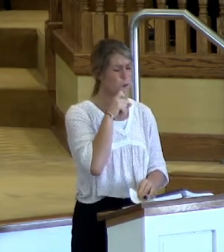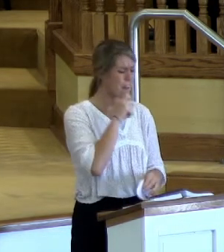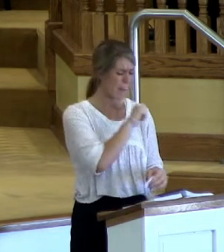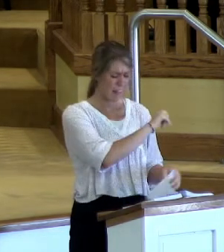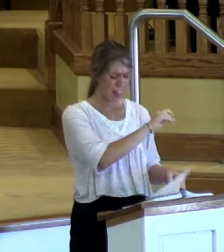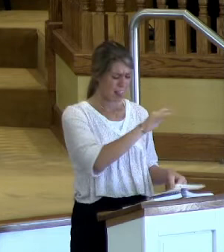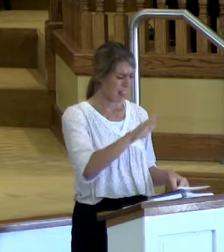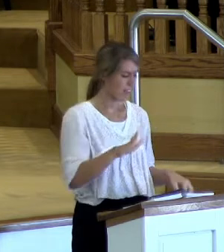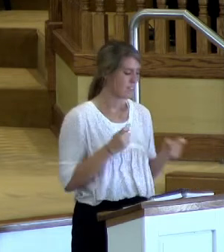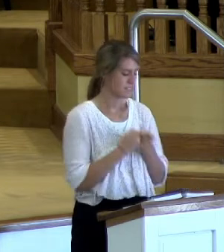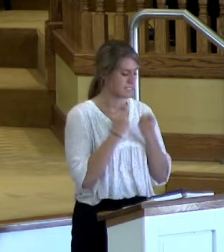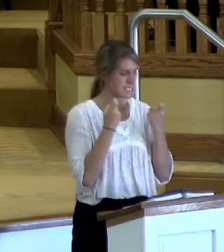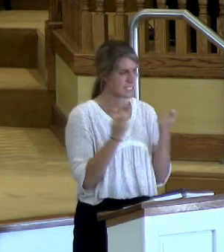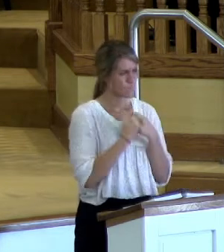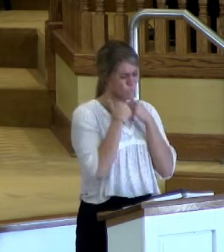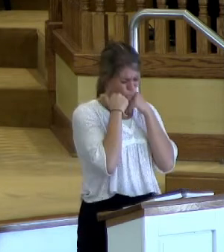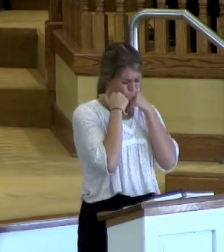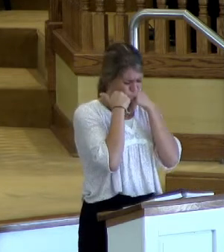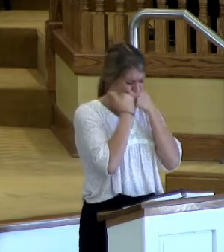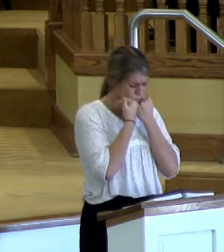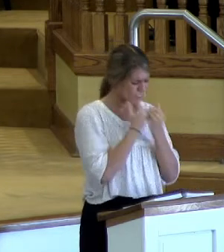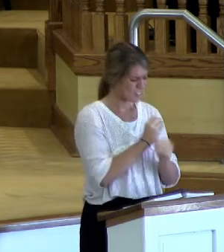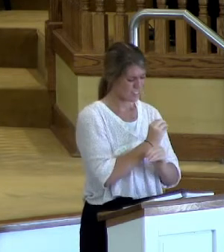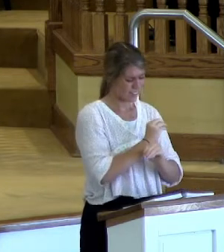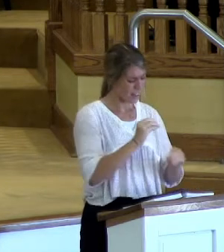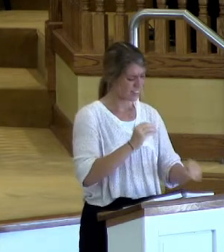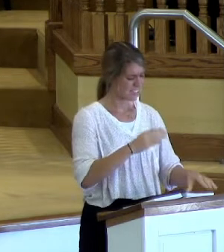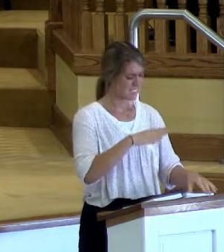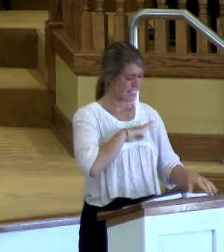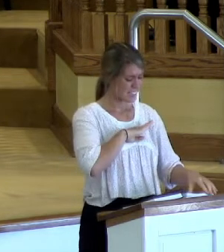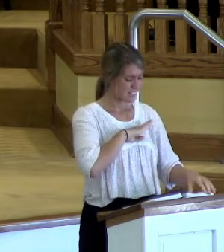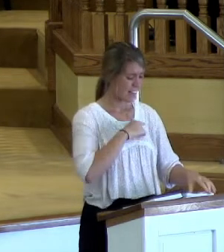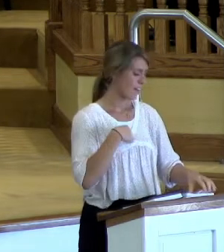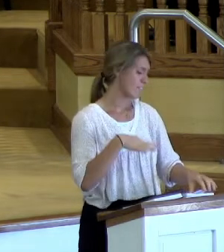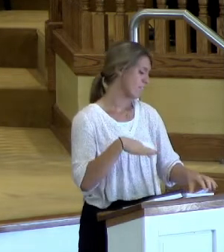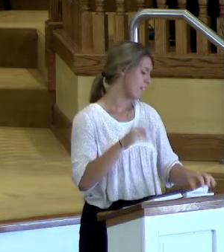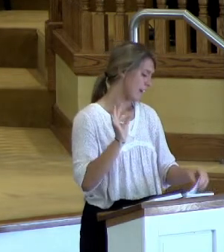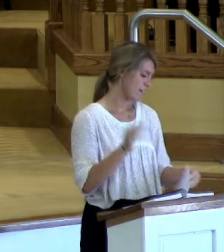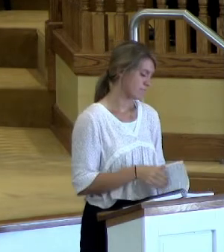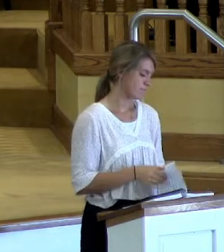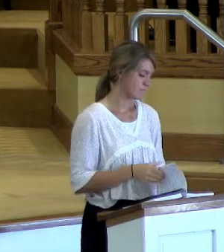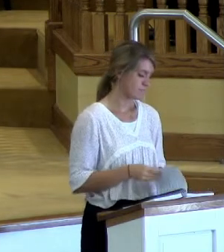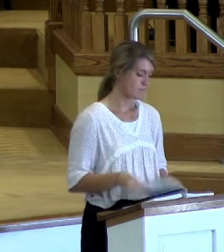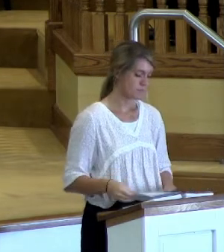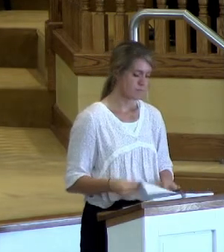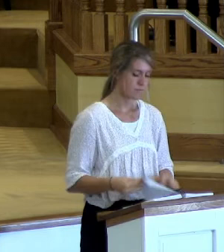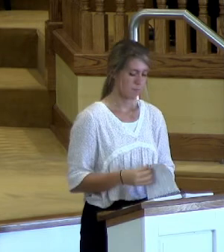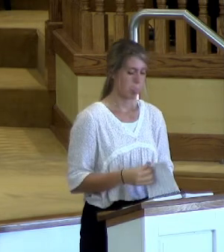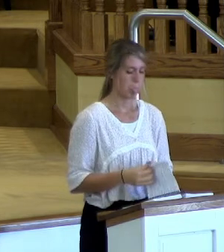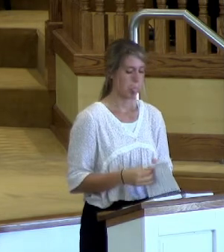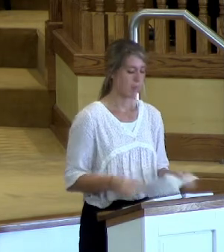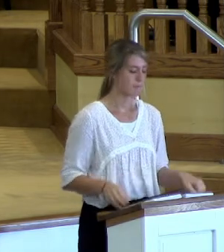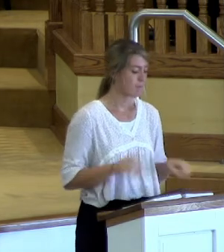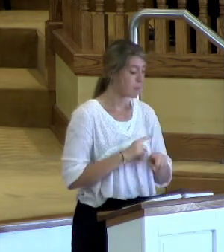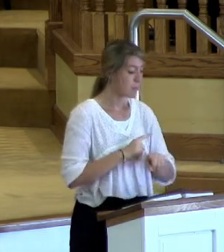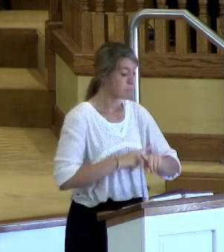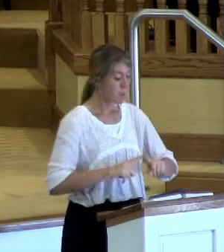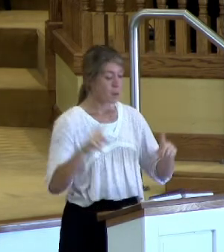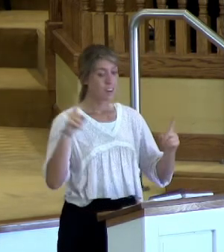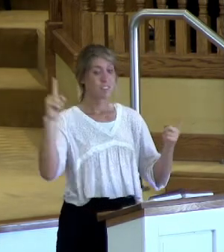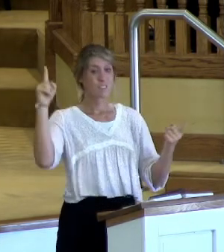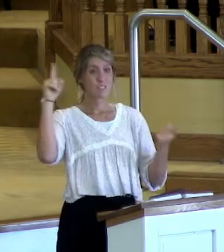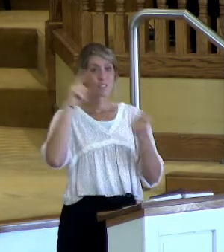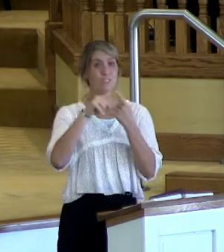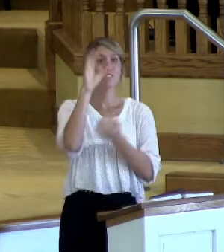land of sin and shame. And nothing satisfying there I found. But to the blessed cross